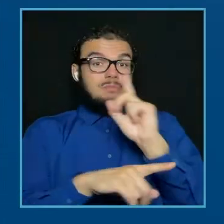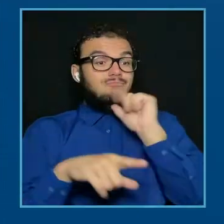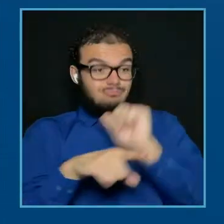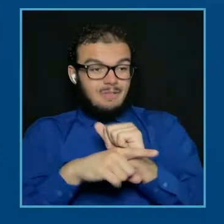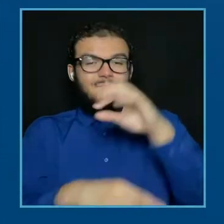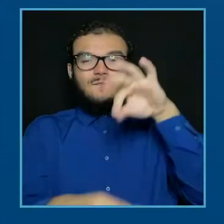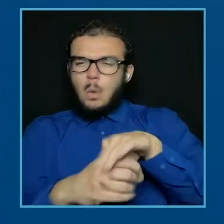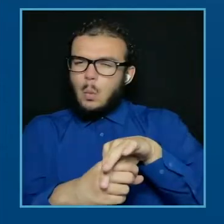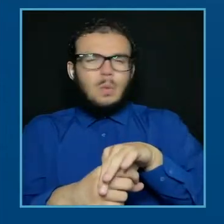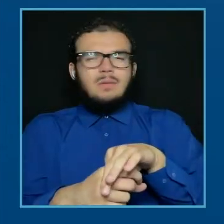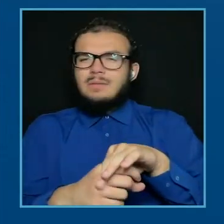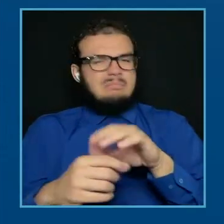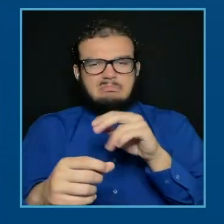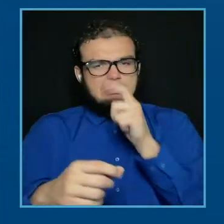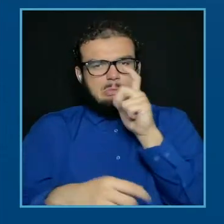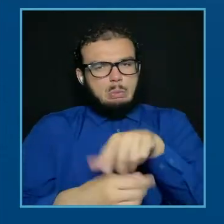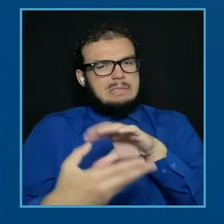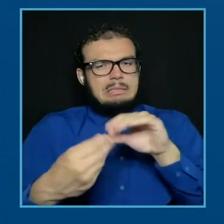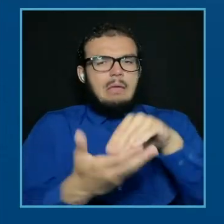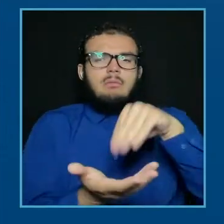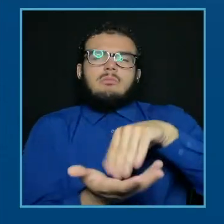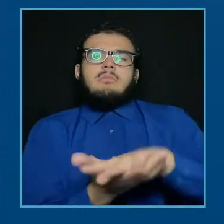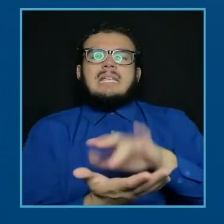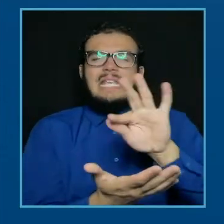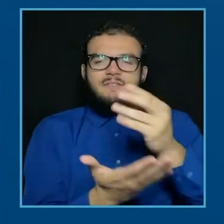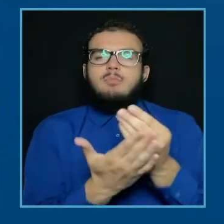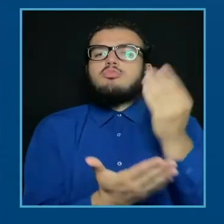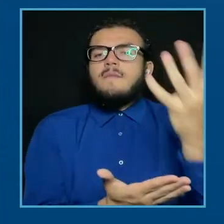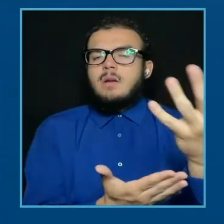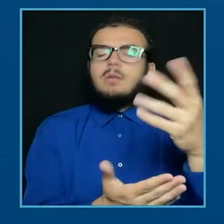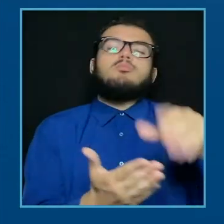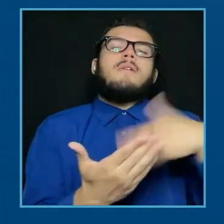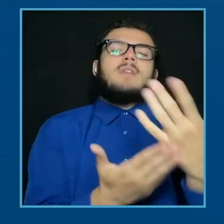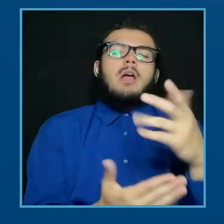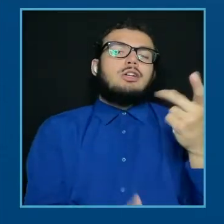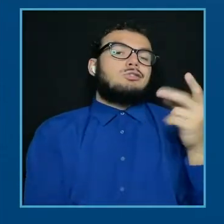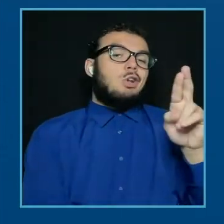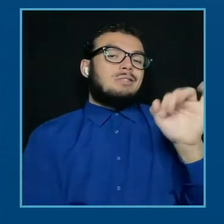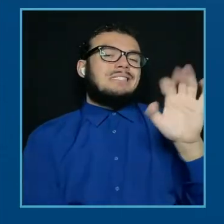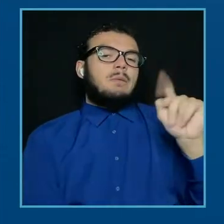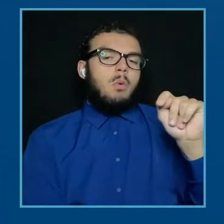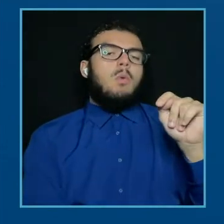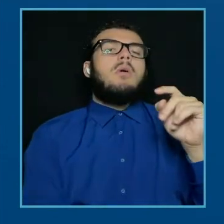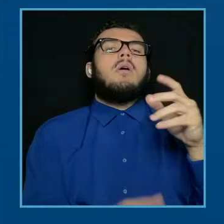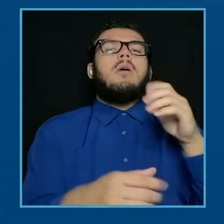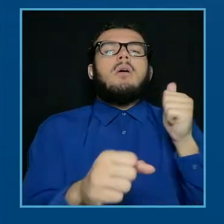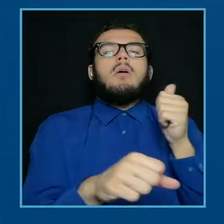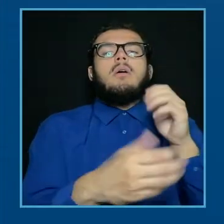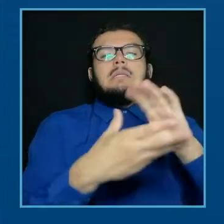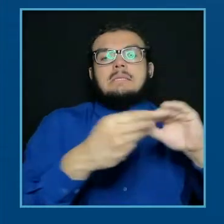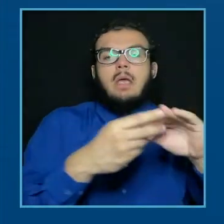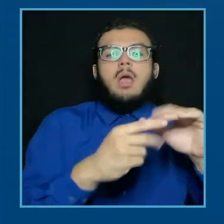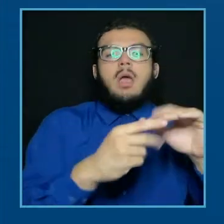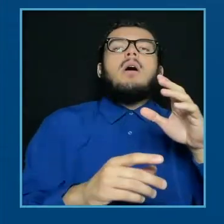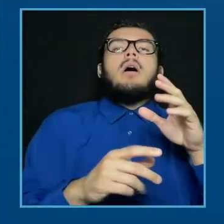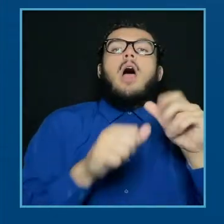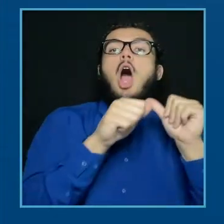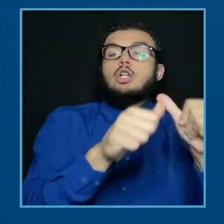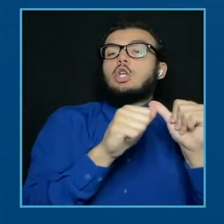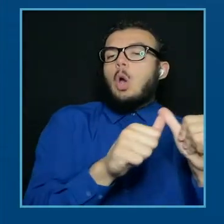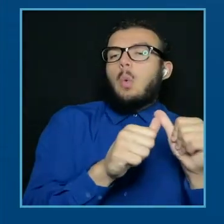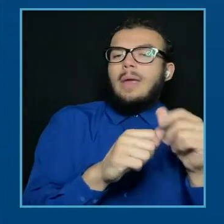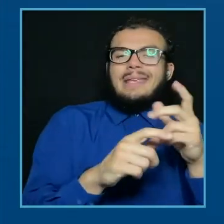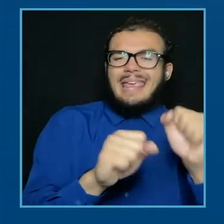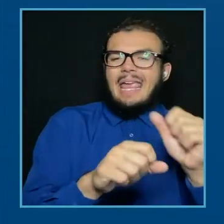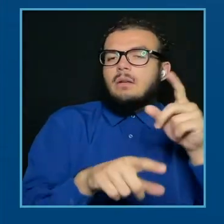not need to state that if it provided, as Dr. Siebold is alleging, this ongoing open-ended ability to challenge the